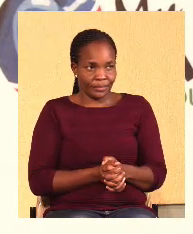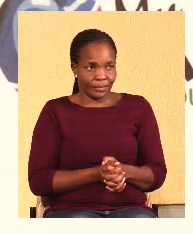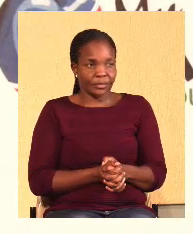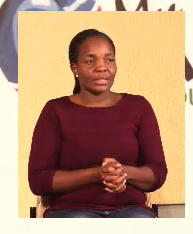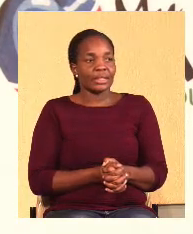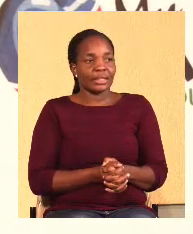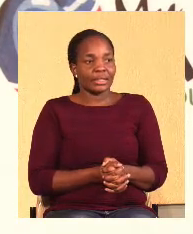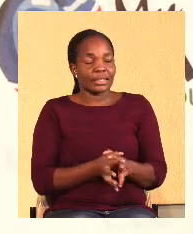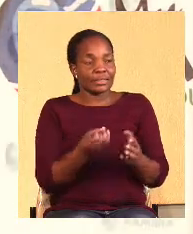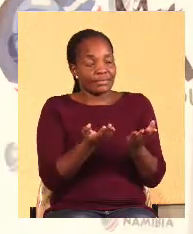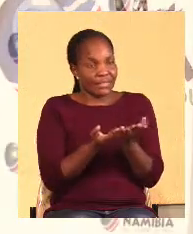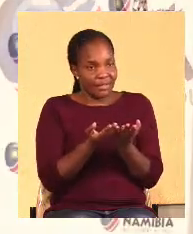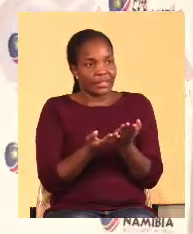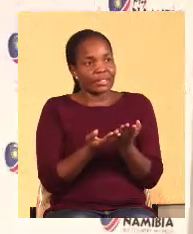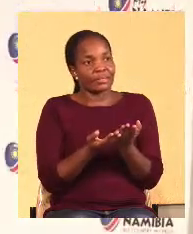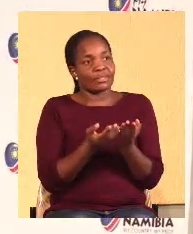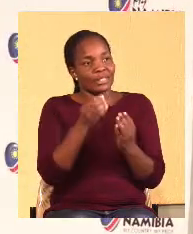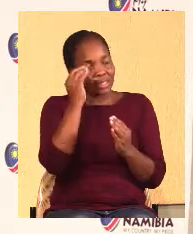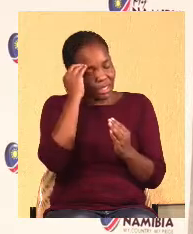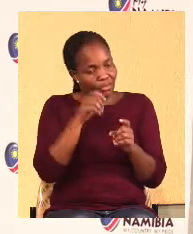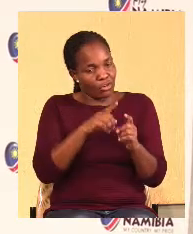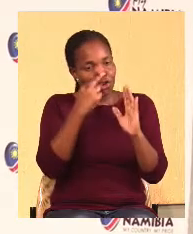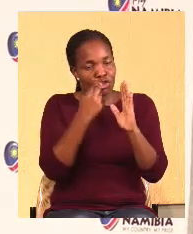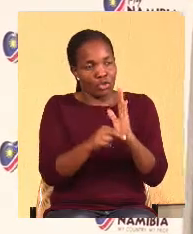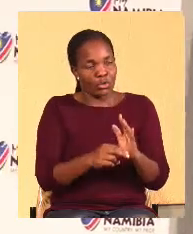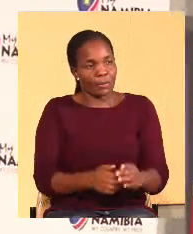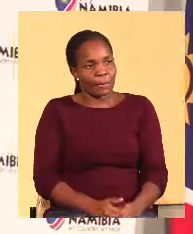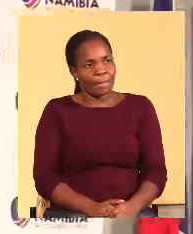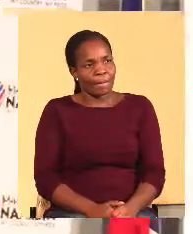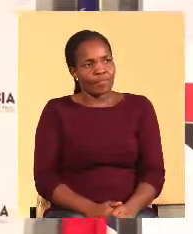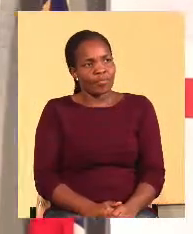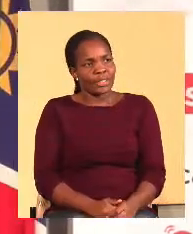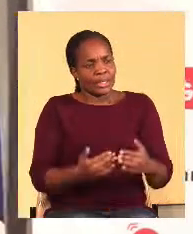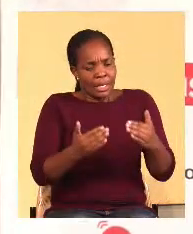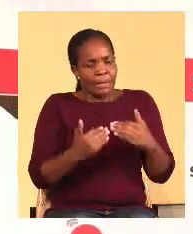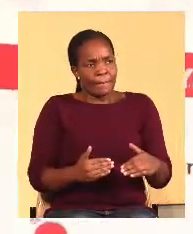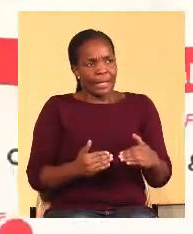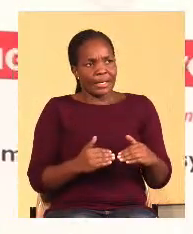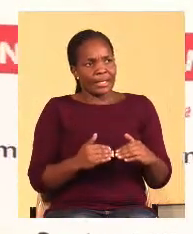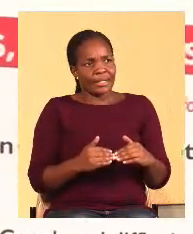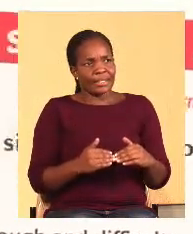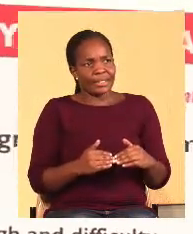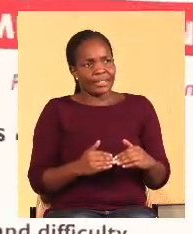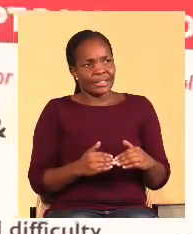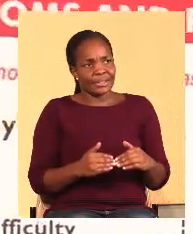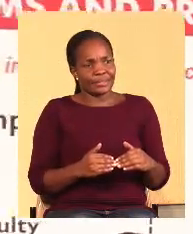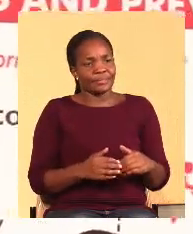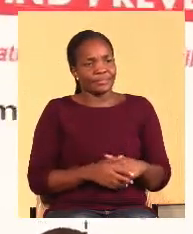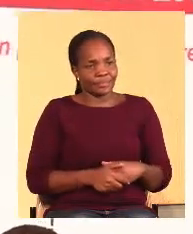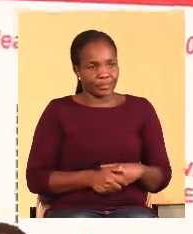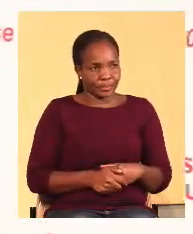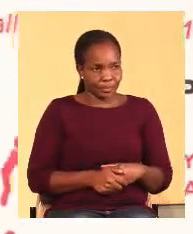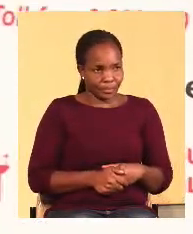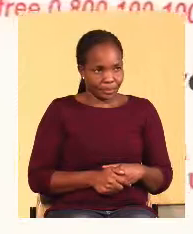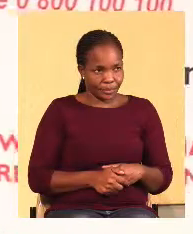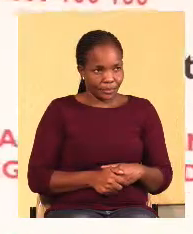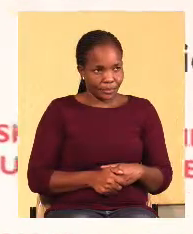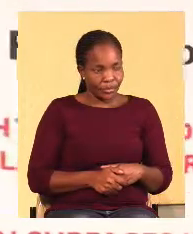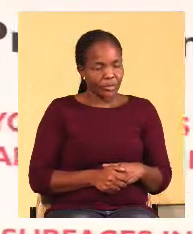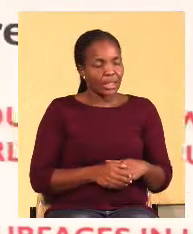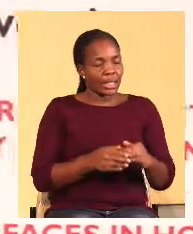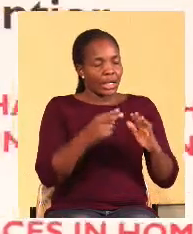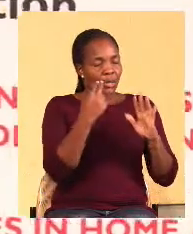regulation. Thank you very much, Attorney General. I want us to elaborate on offences and penalties as captured